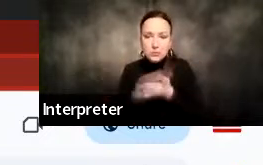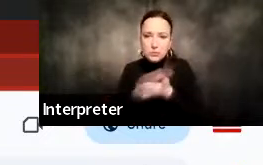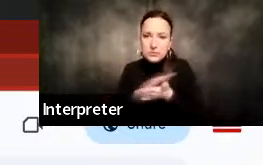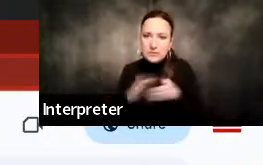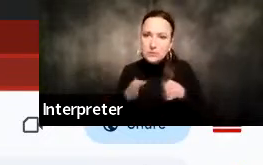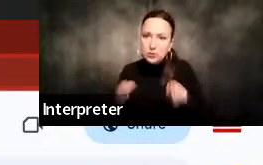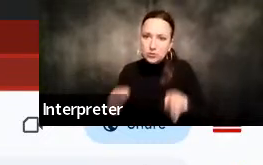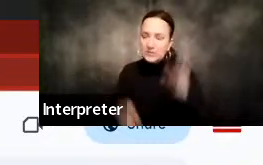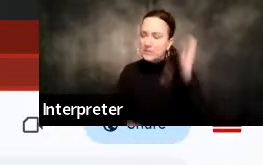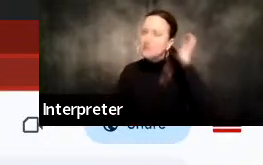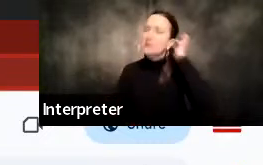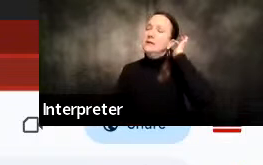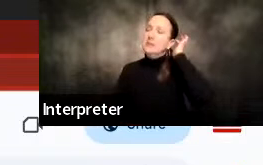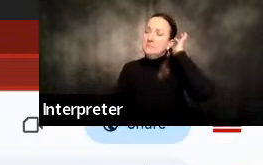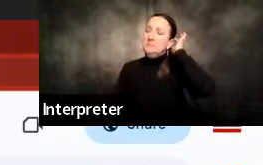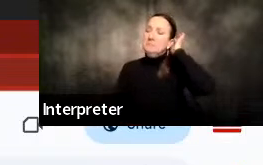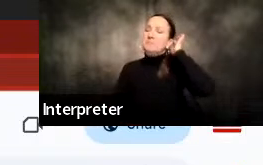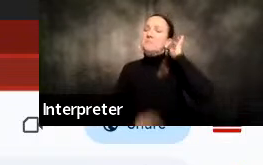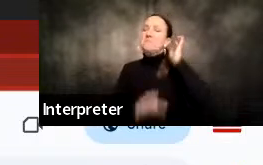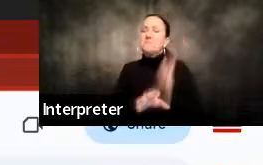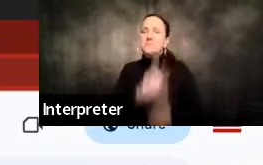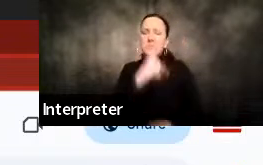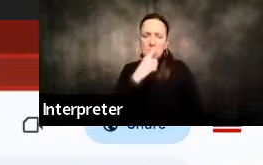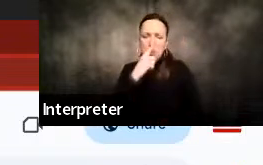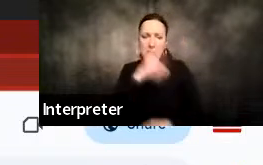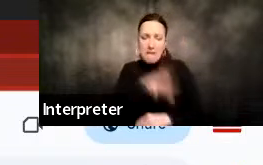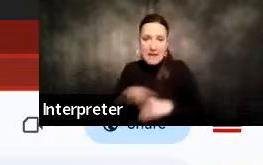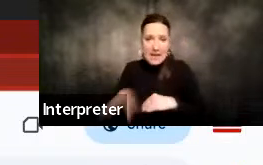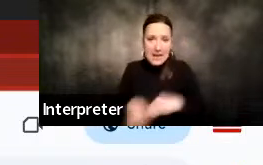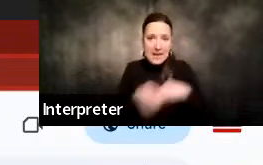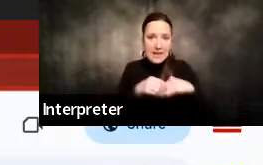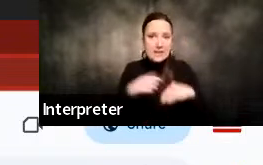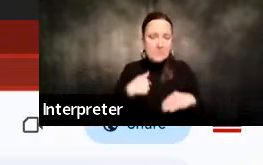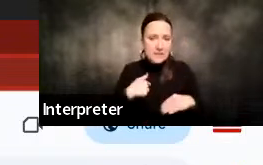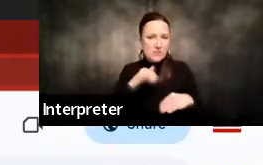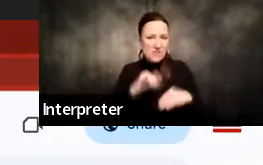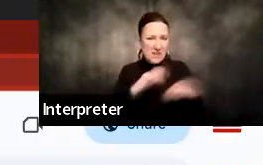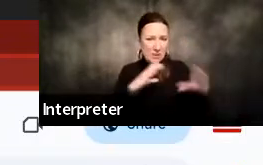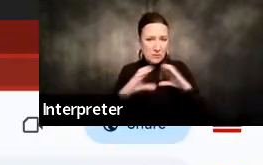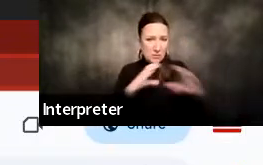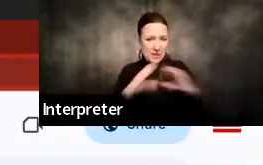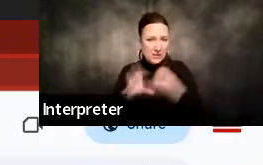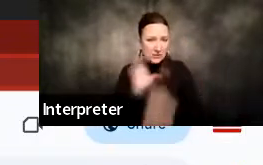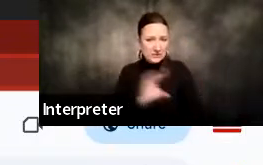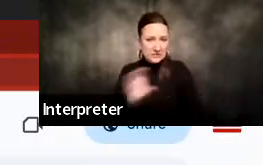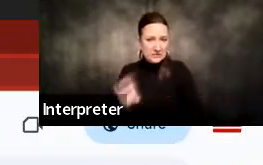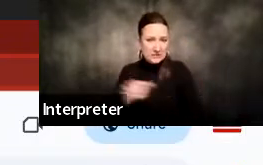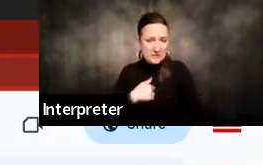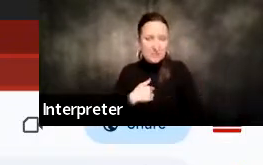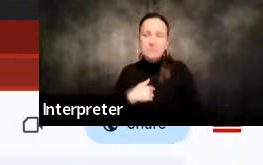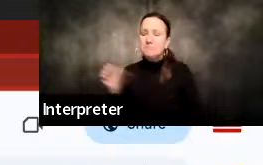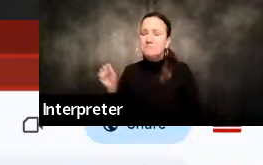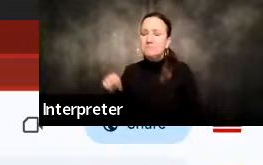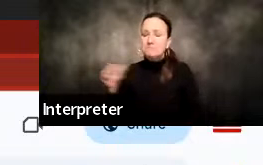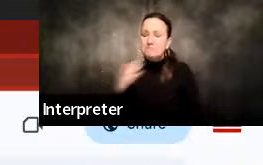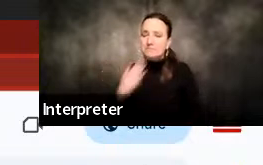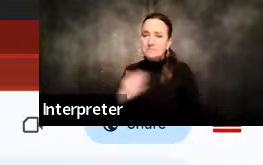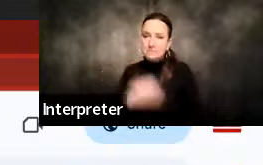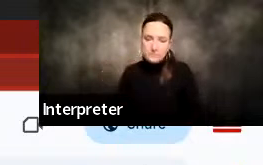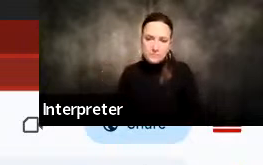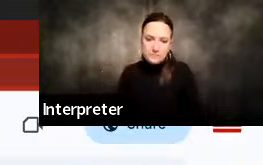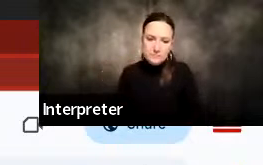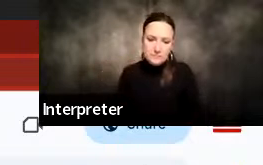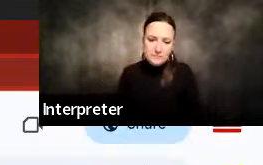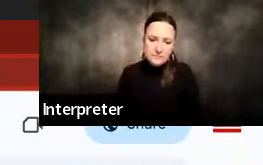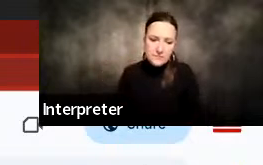If you could add me to that email, that would be great as well as we move forward with that. Okay, thanks. Thank you,